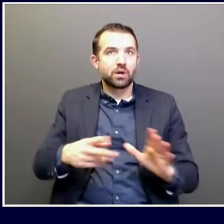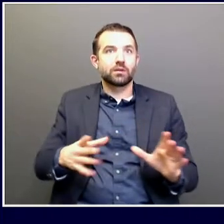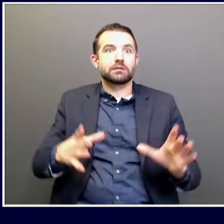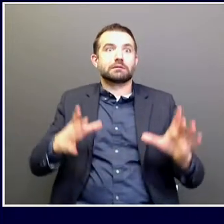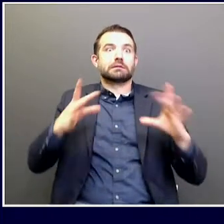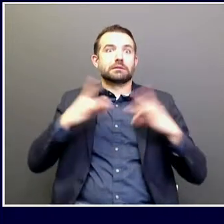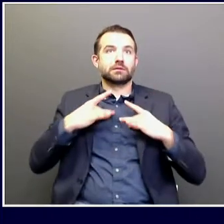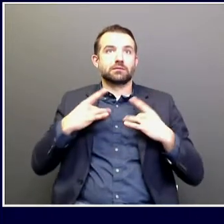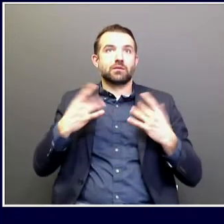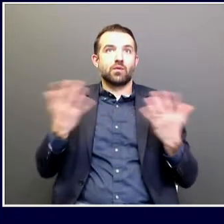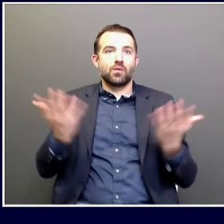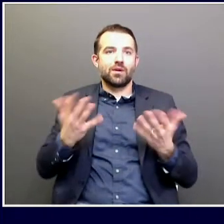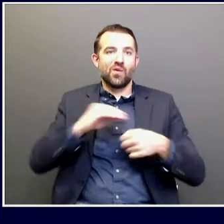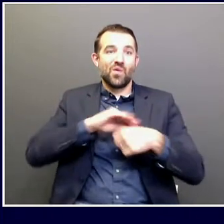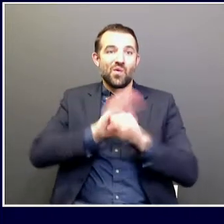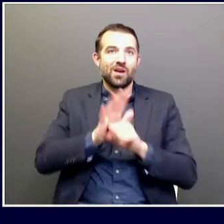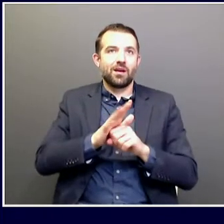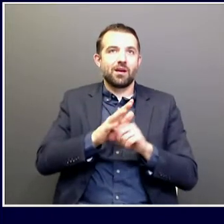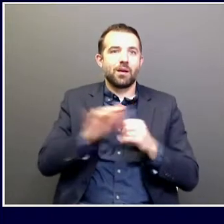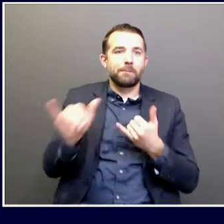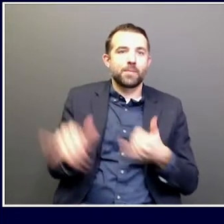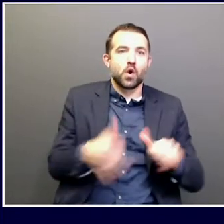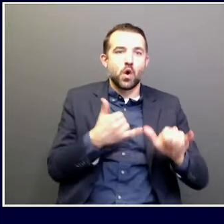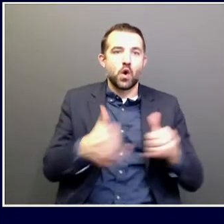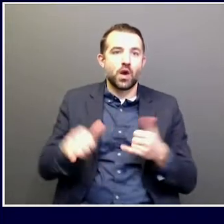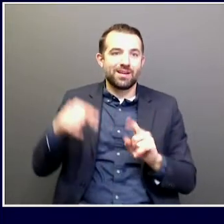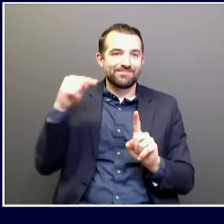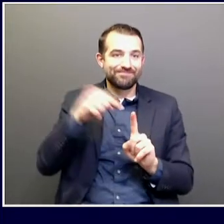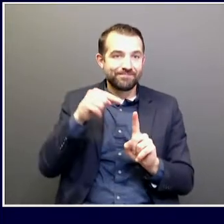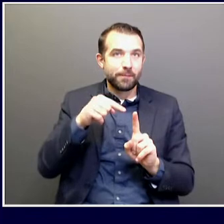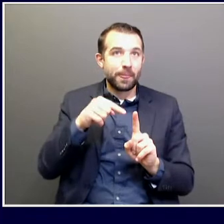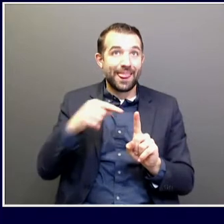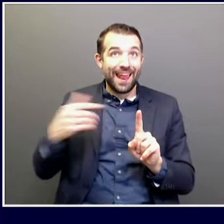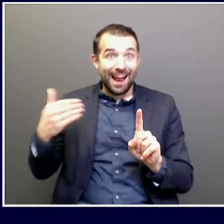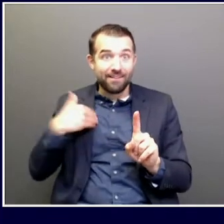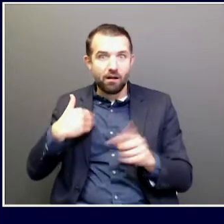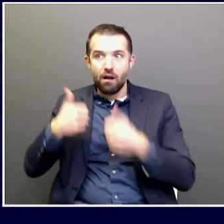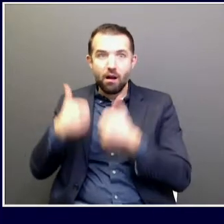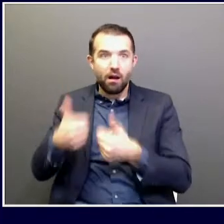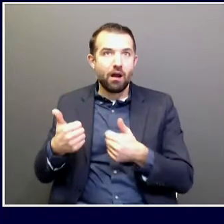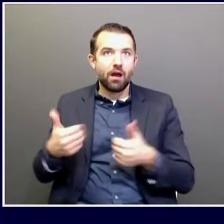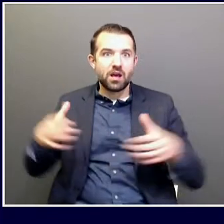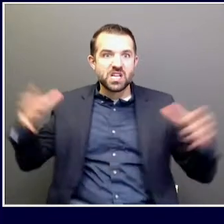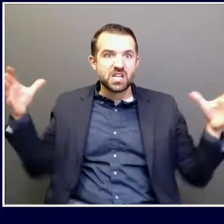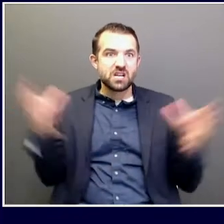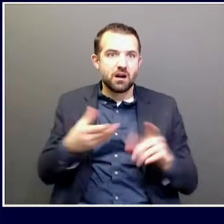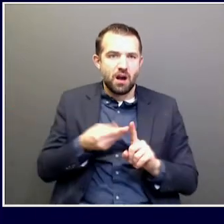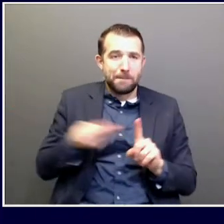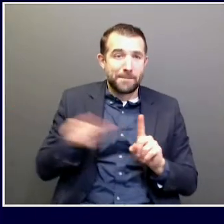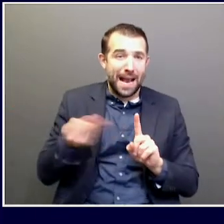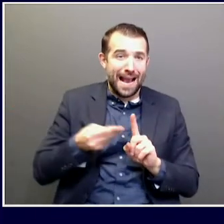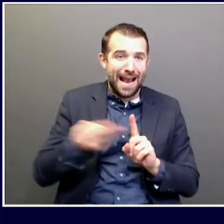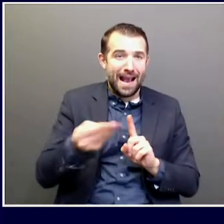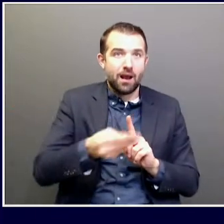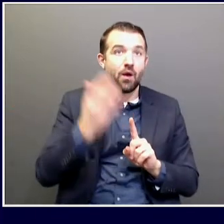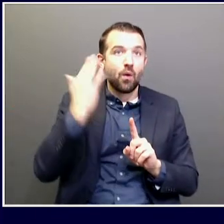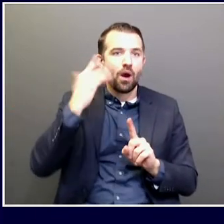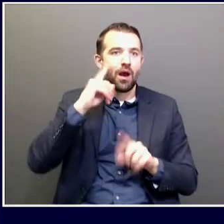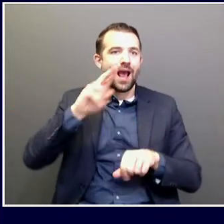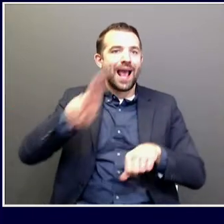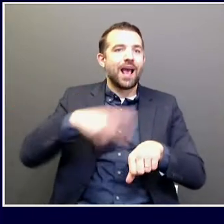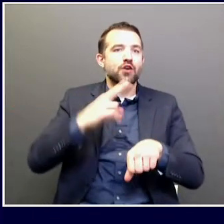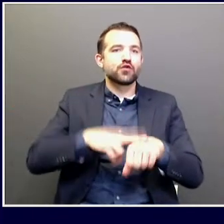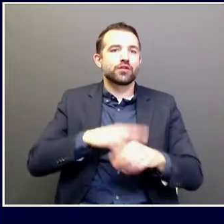up an immunity to the virus. What is the CDC's position on this trend of intentional exposure? First of all,